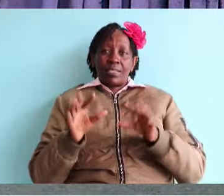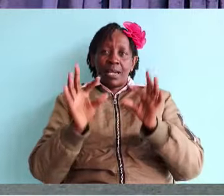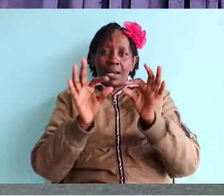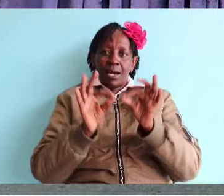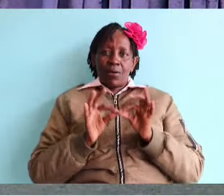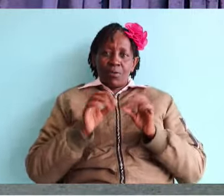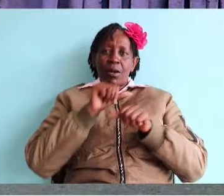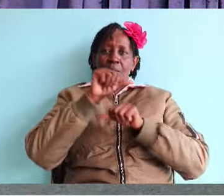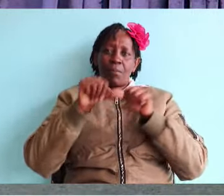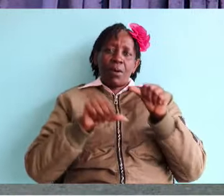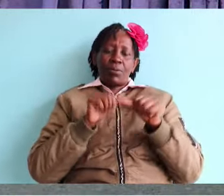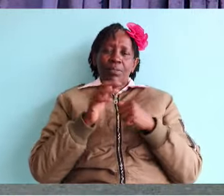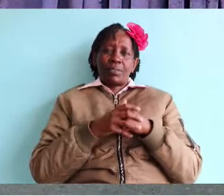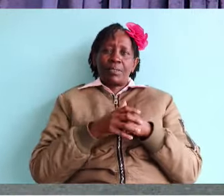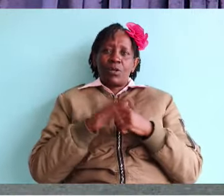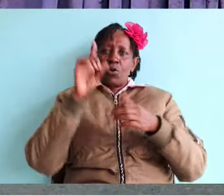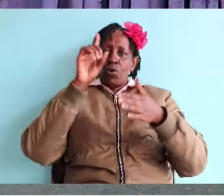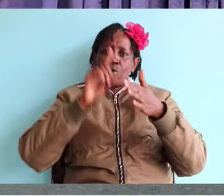about what